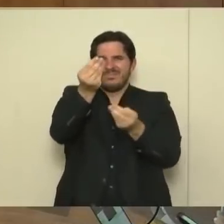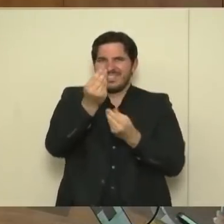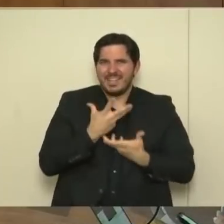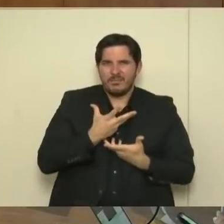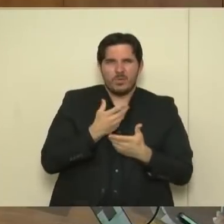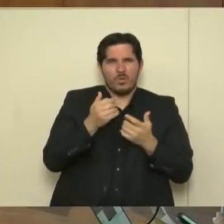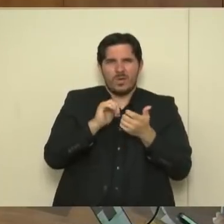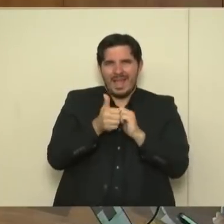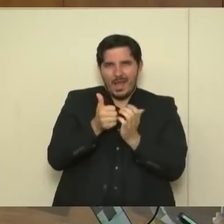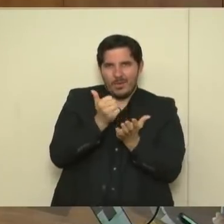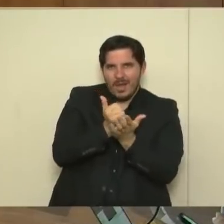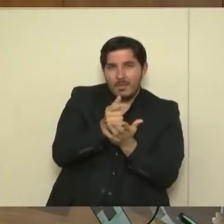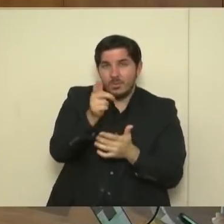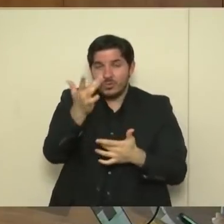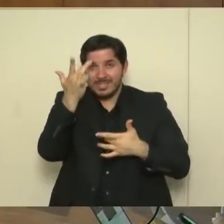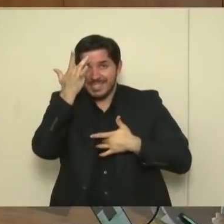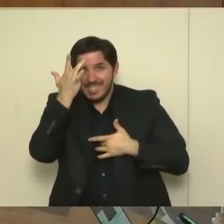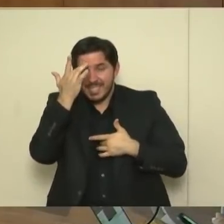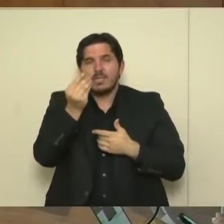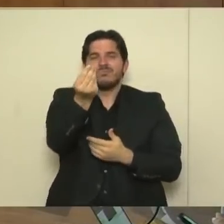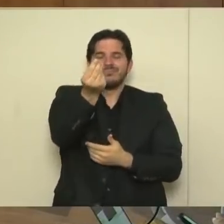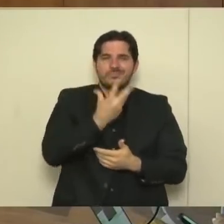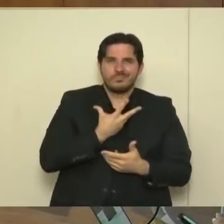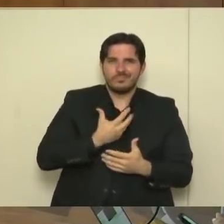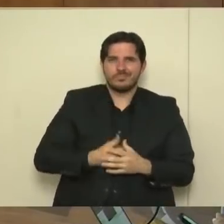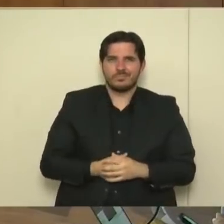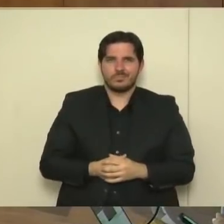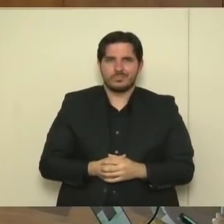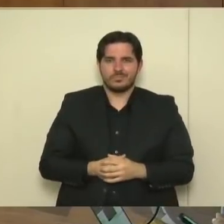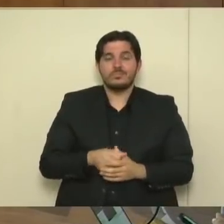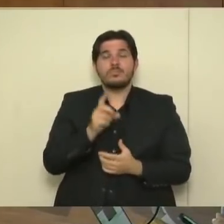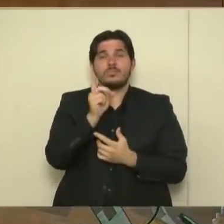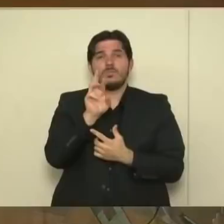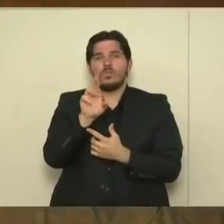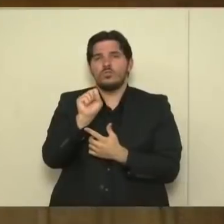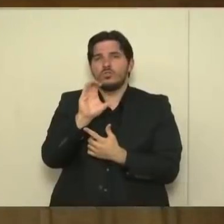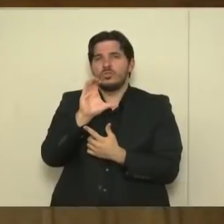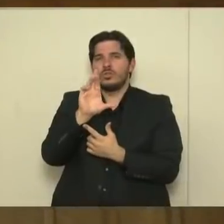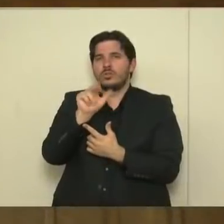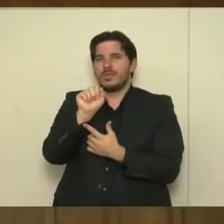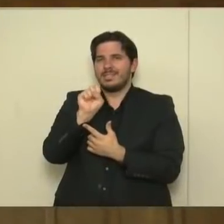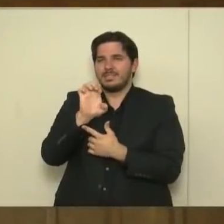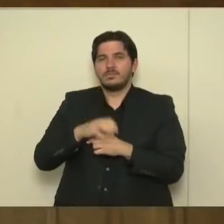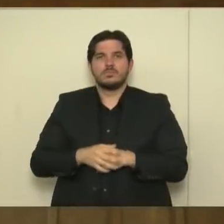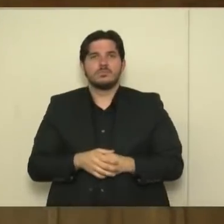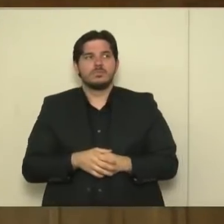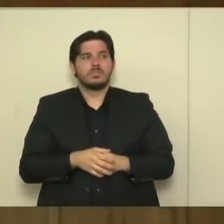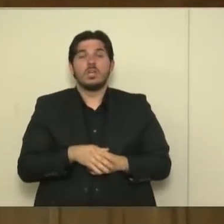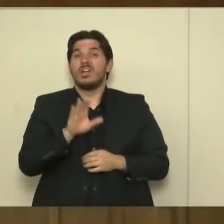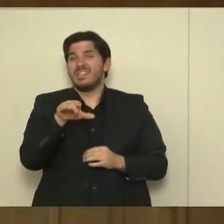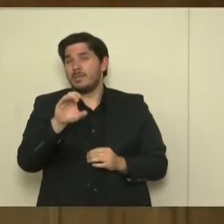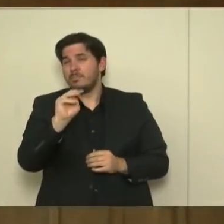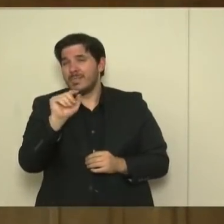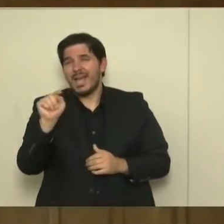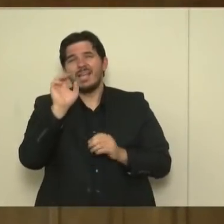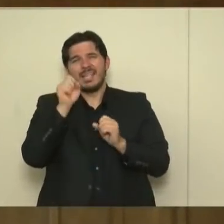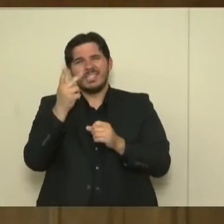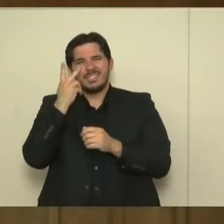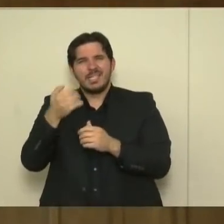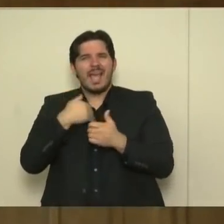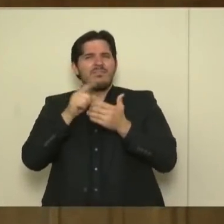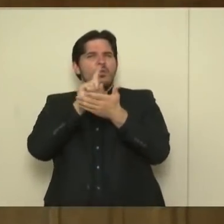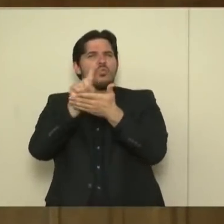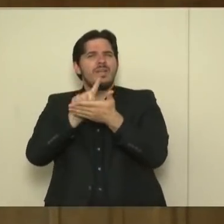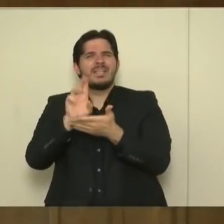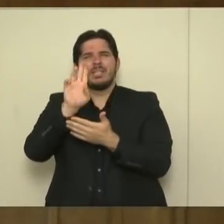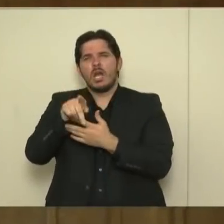DOH, Chris, you can find additional information. There's a weekly update that we go through, and now there's a standard slide about what we're finding